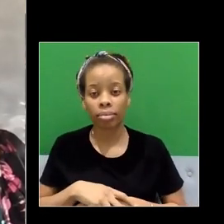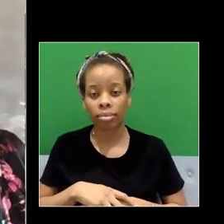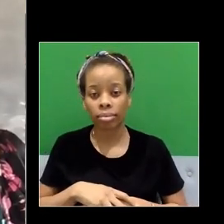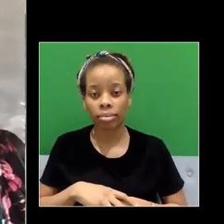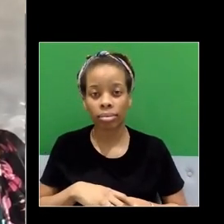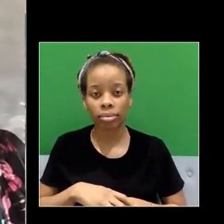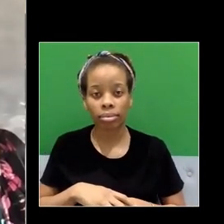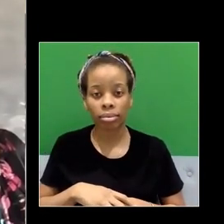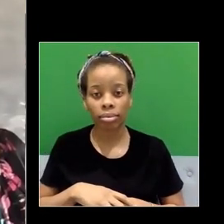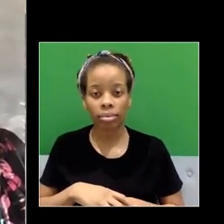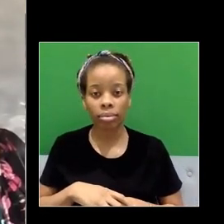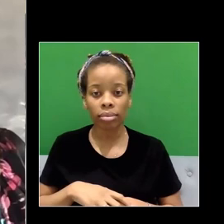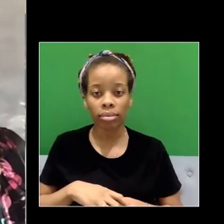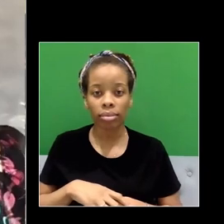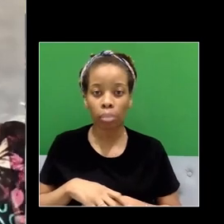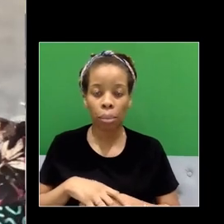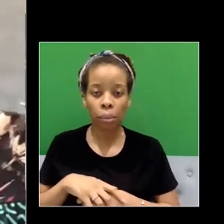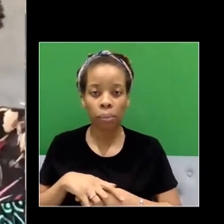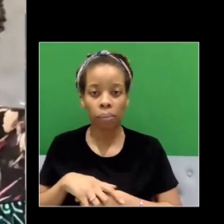I think the other thing